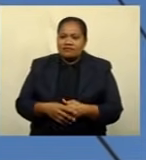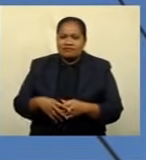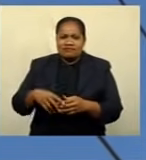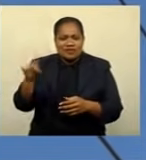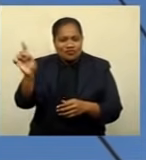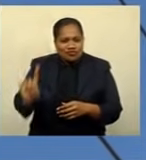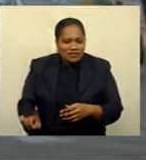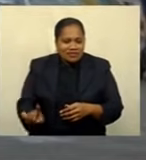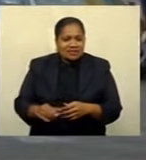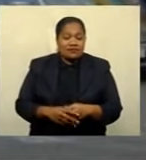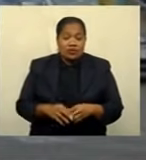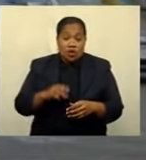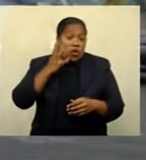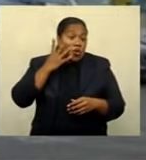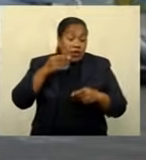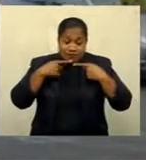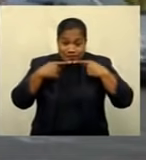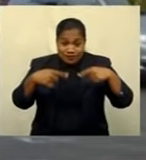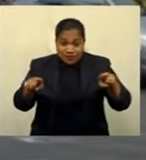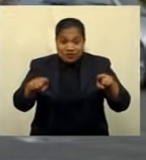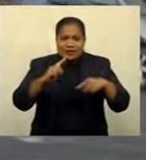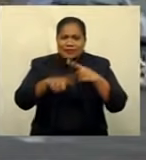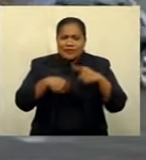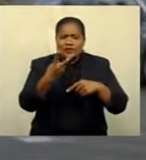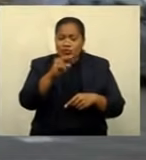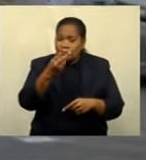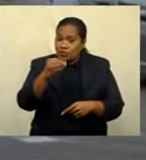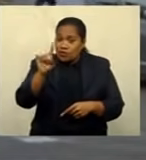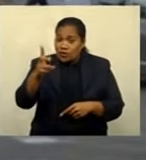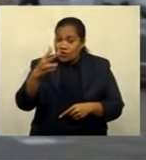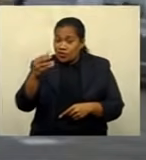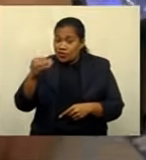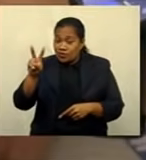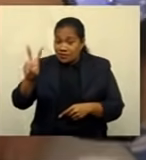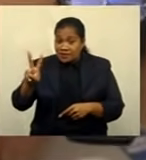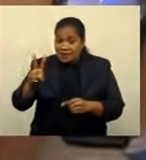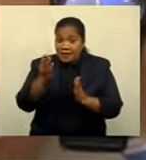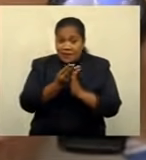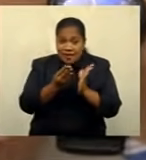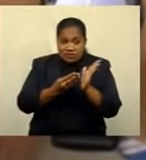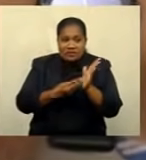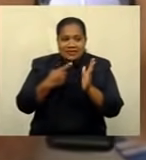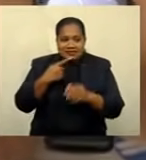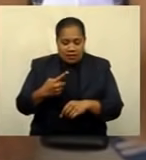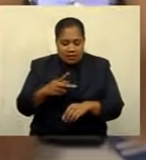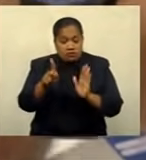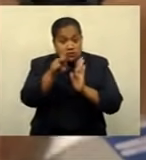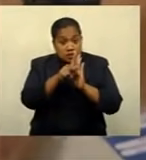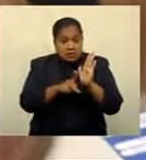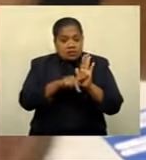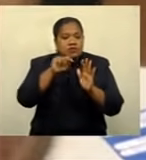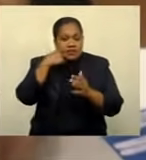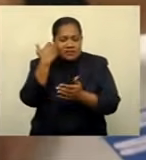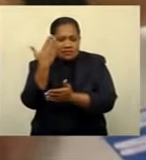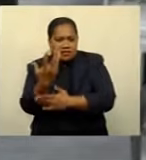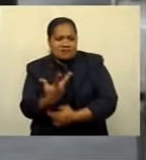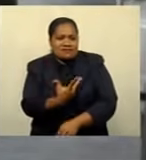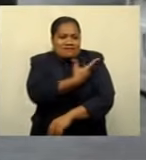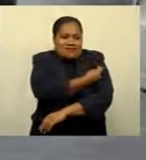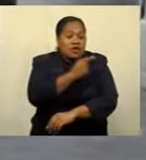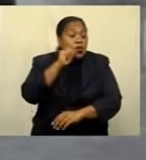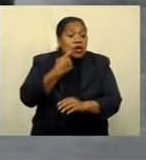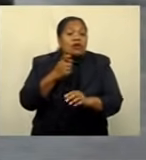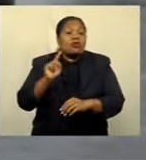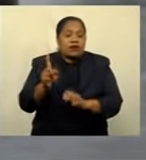2022 budget, the Minister of Economy says this policy depends on vaccination rates and will be reviewed in 6